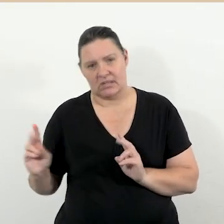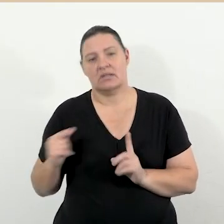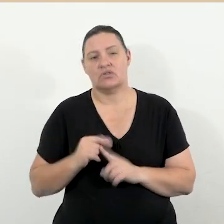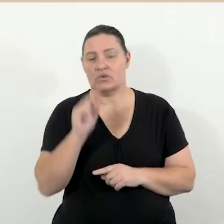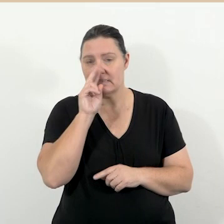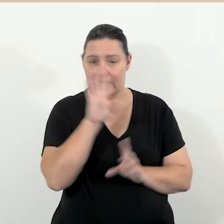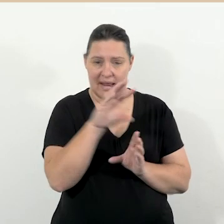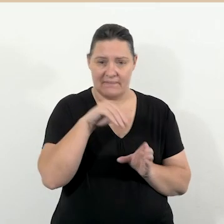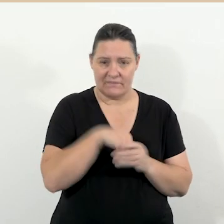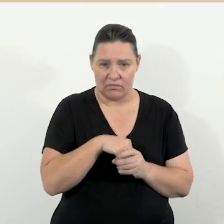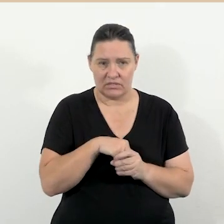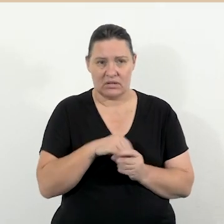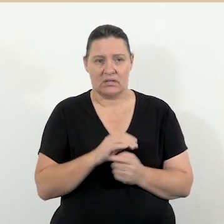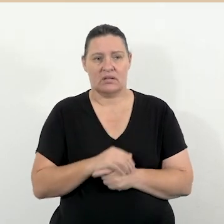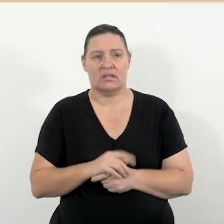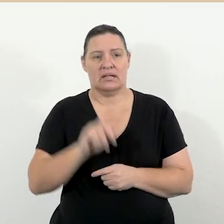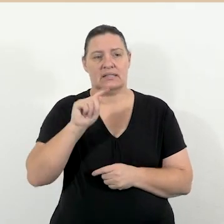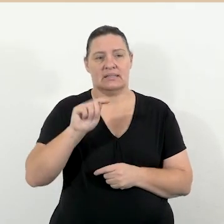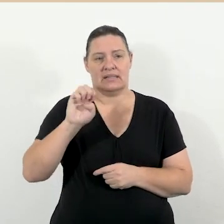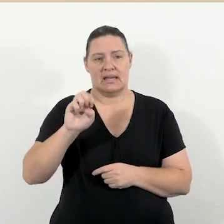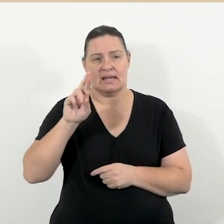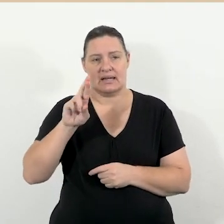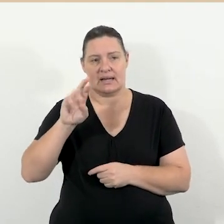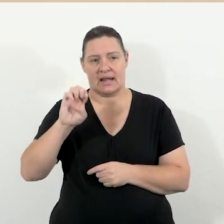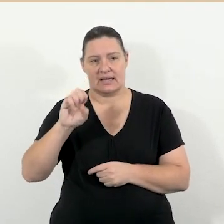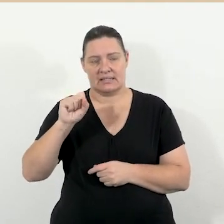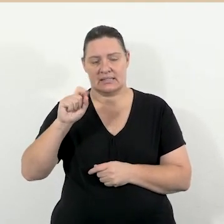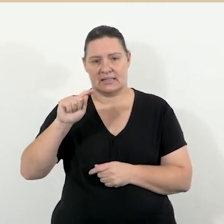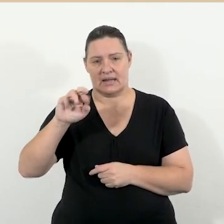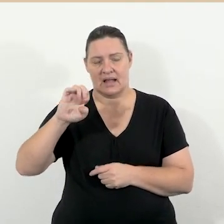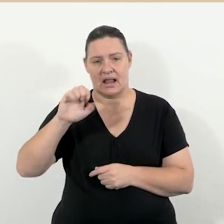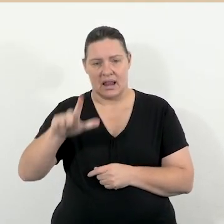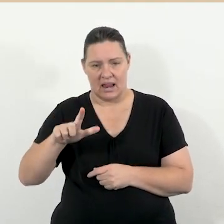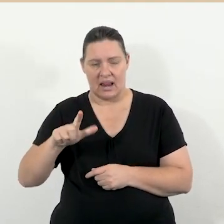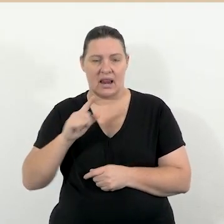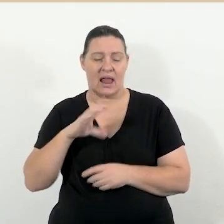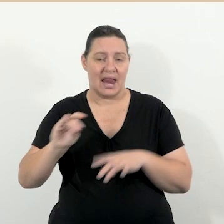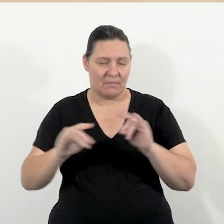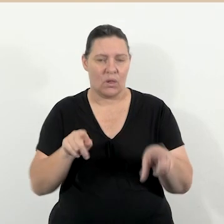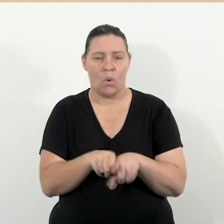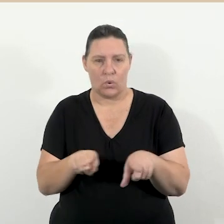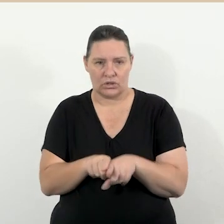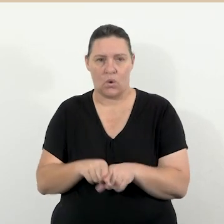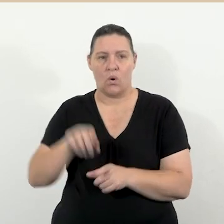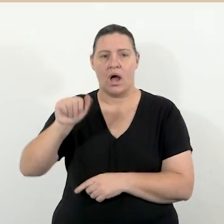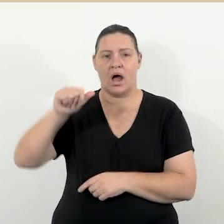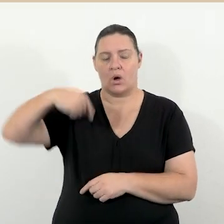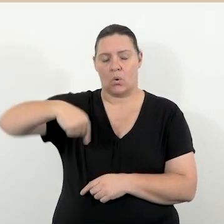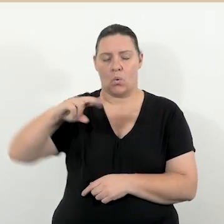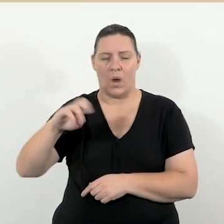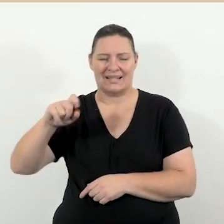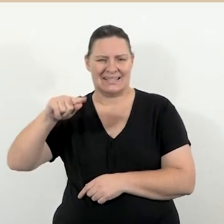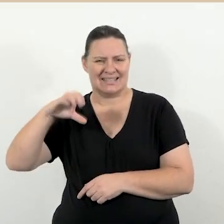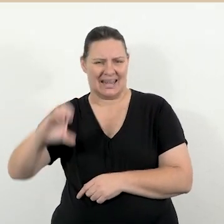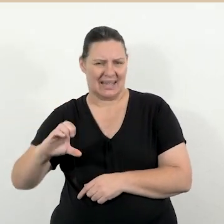see that here I've included terrestrial animals as well as aquatic animals. Now, what is the